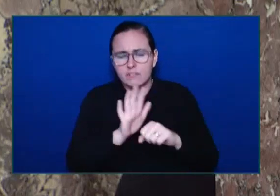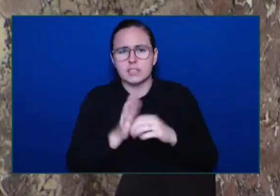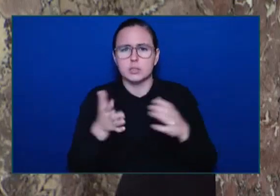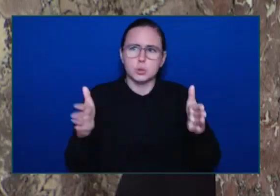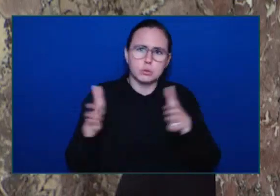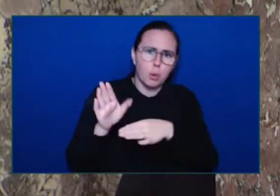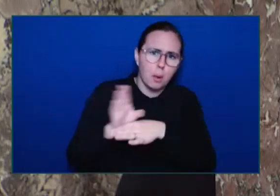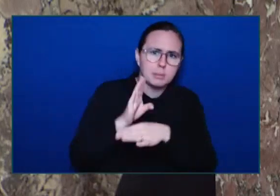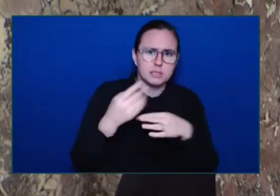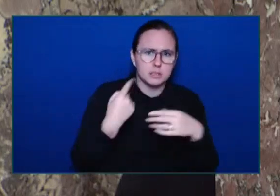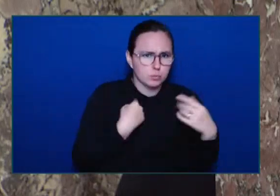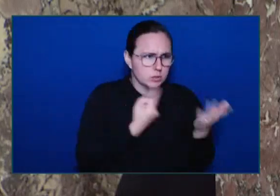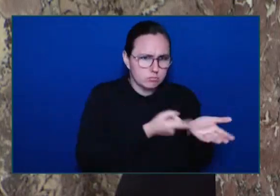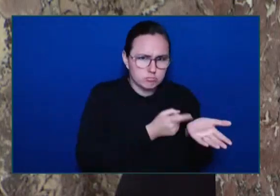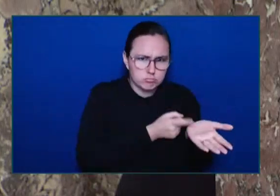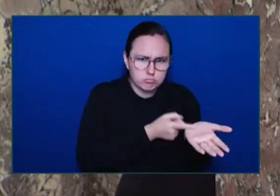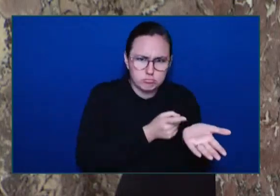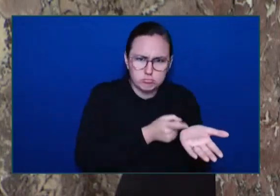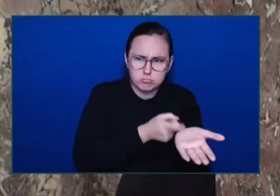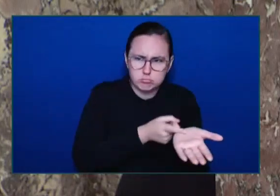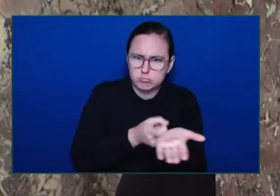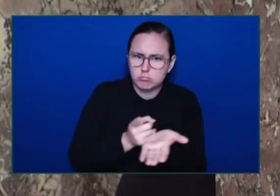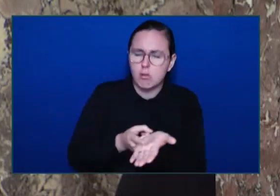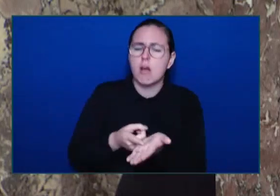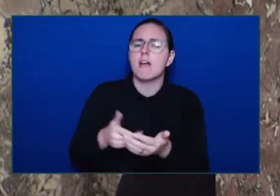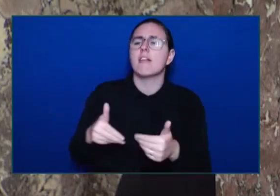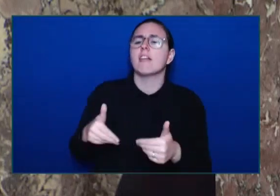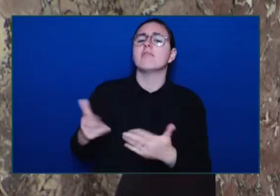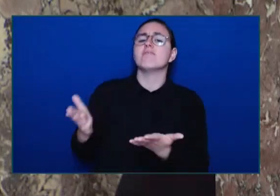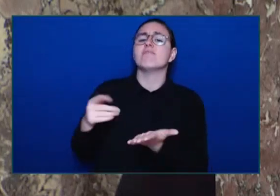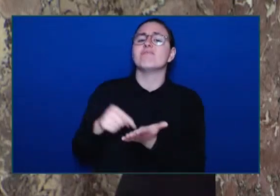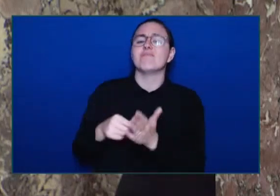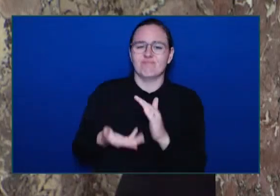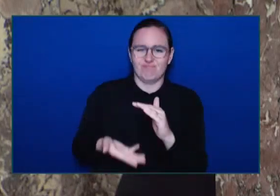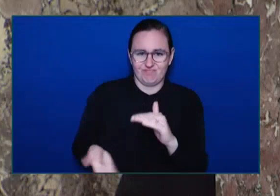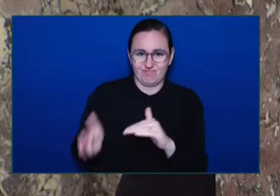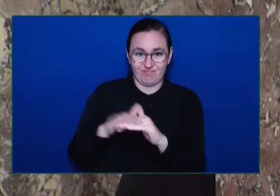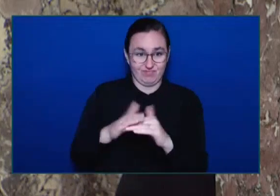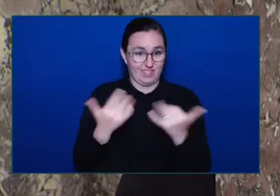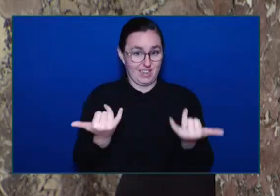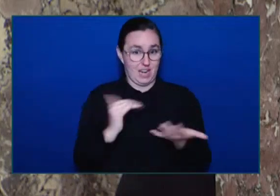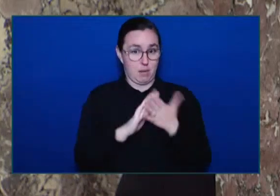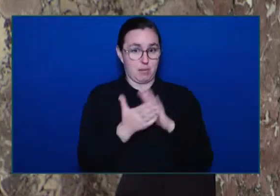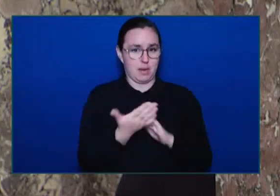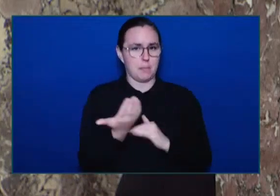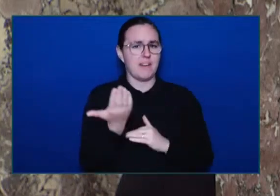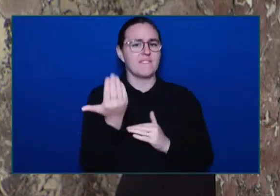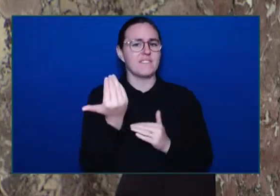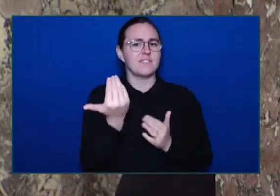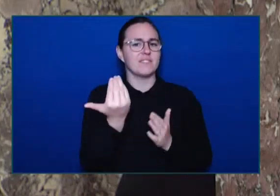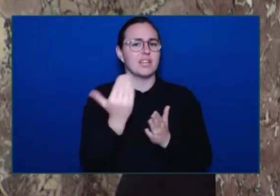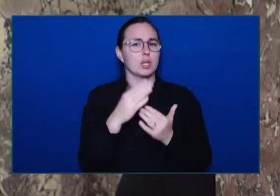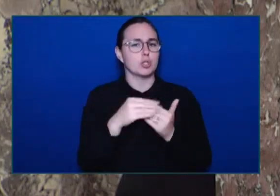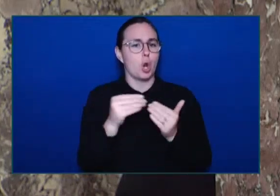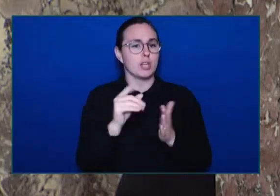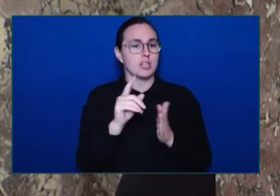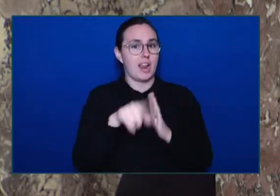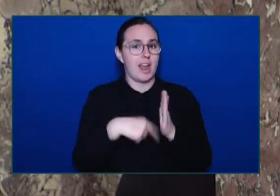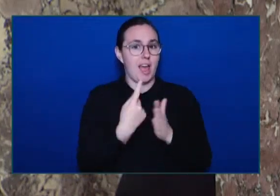go up to $15 an hour over a 4-year period. That's what we did. After 4 years, minimum wage went